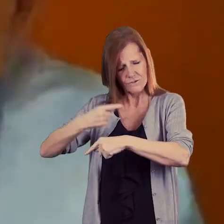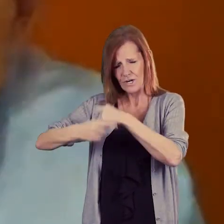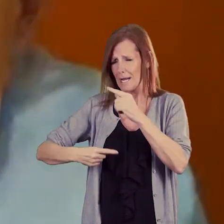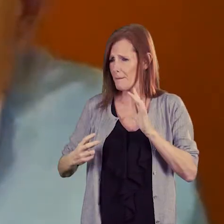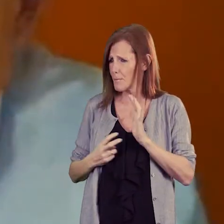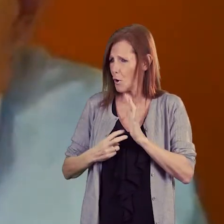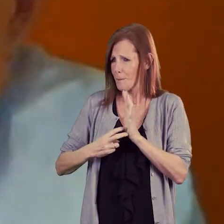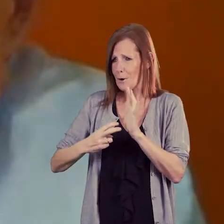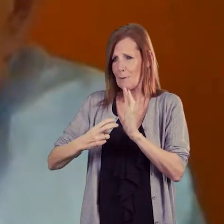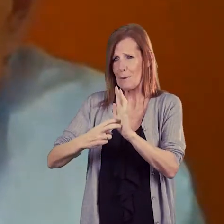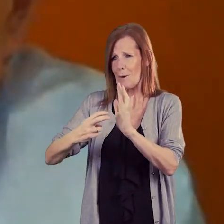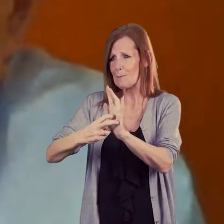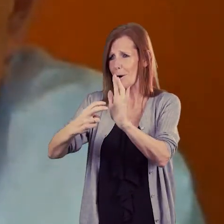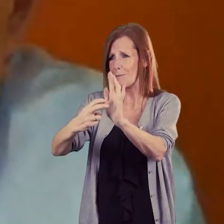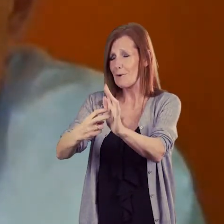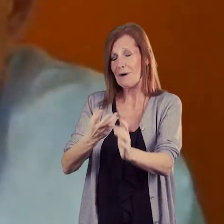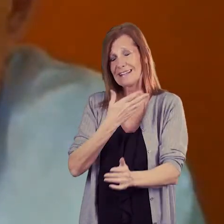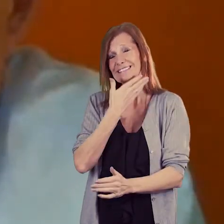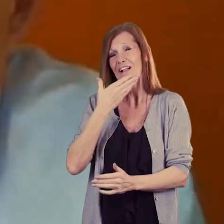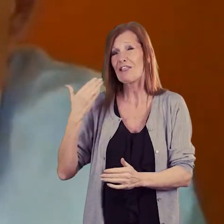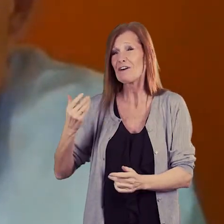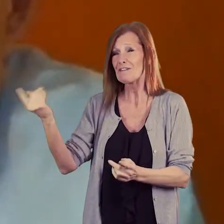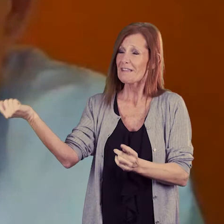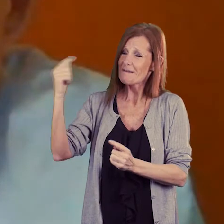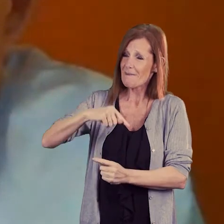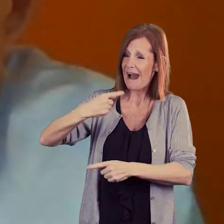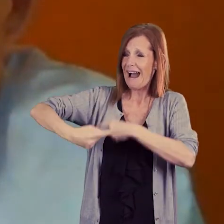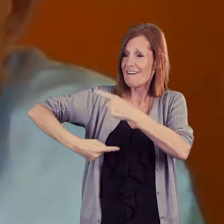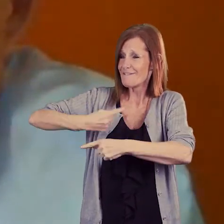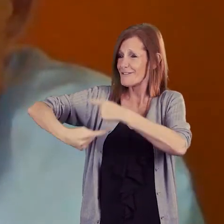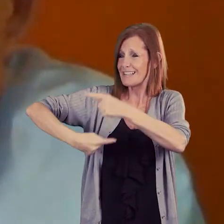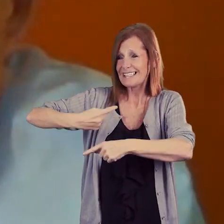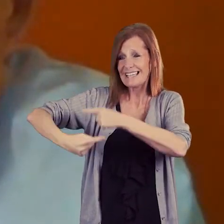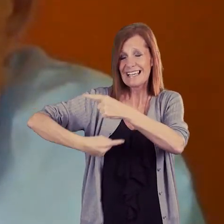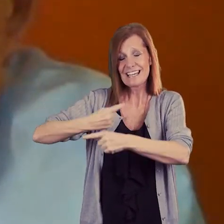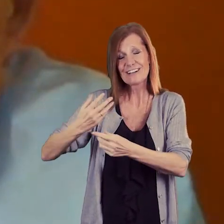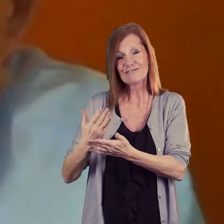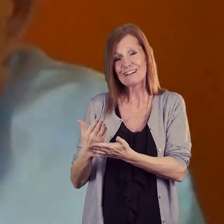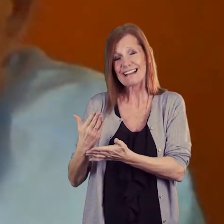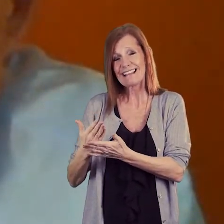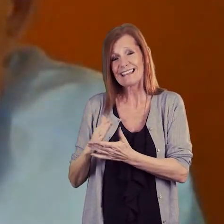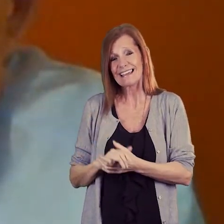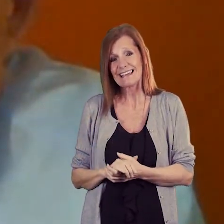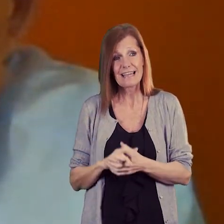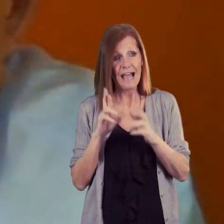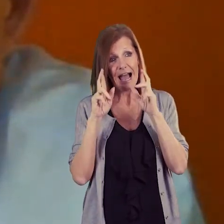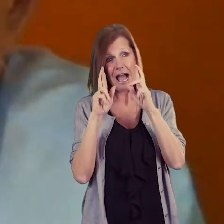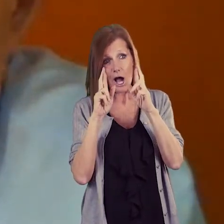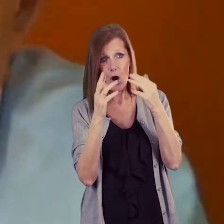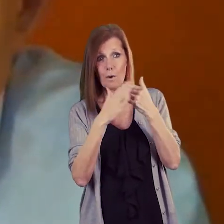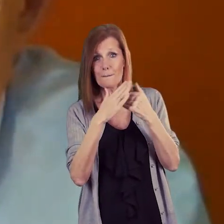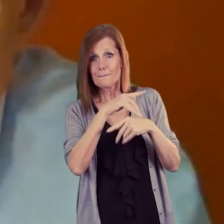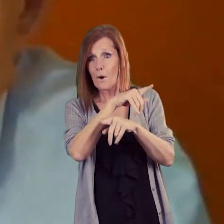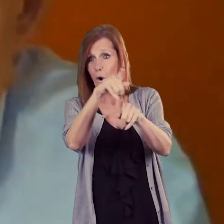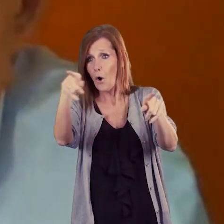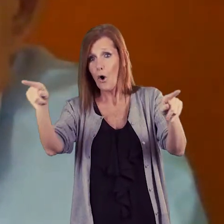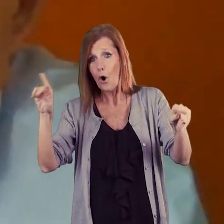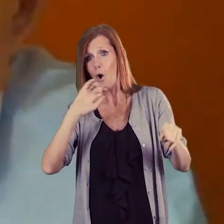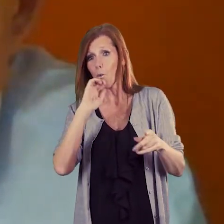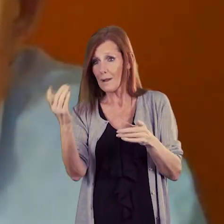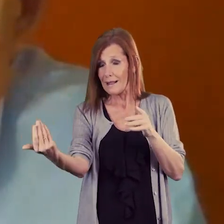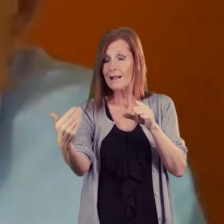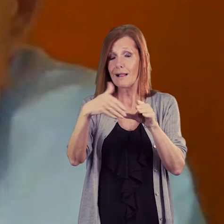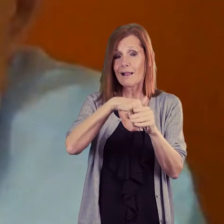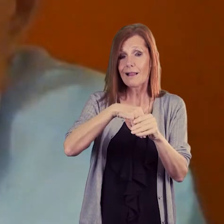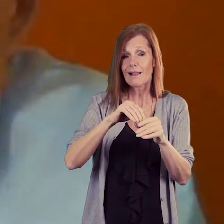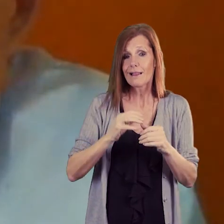and it's lovely to see them actually. But yeah, I hope more people will do it. Actually, we'll get